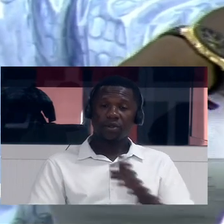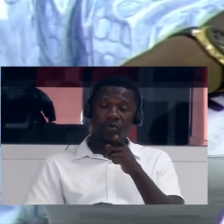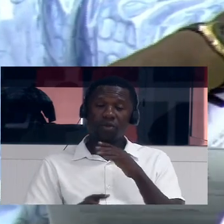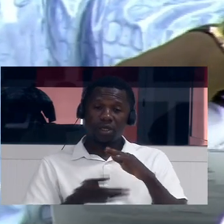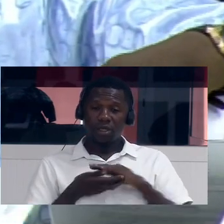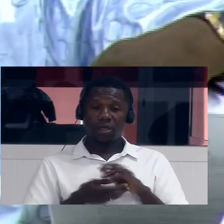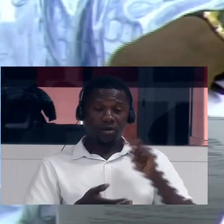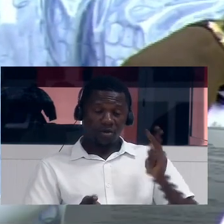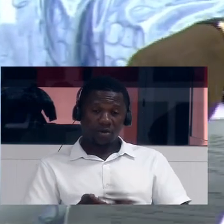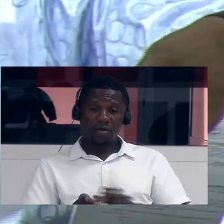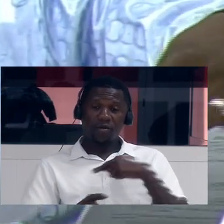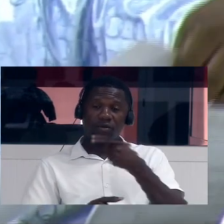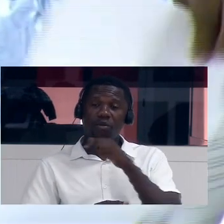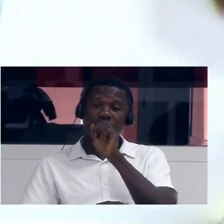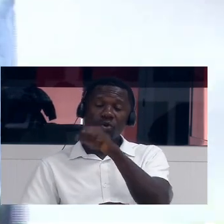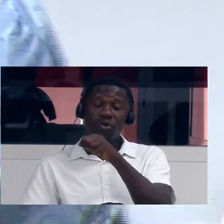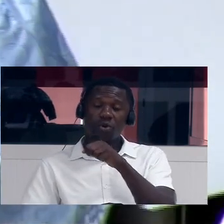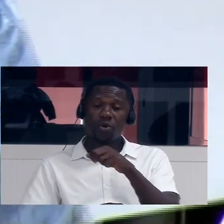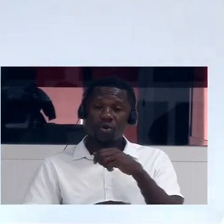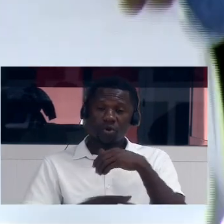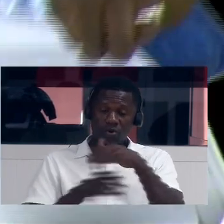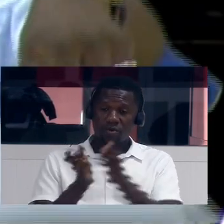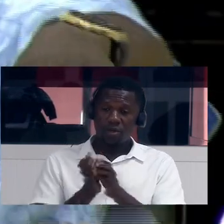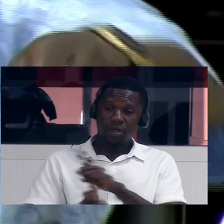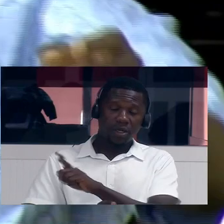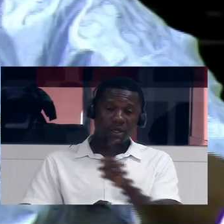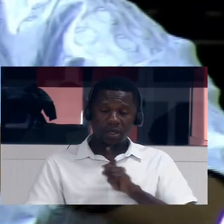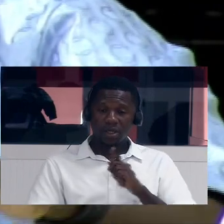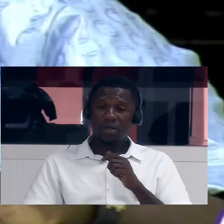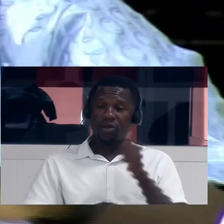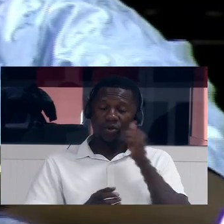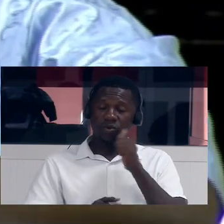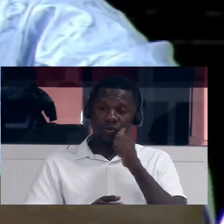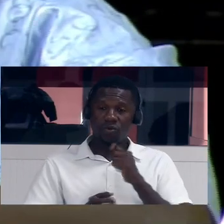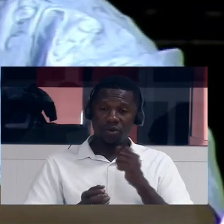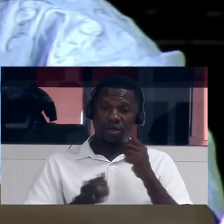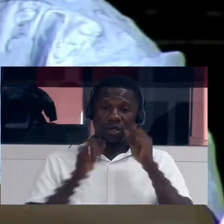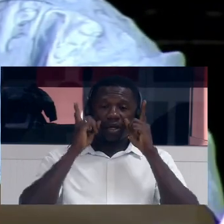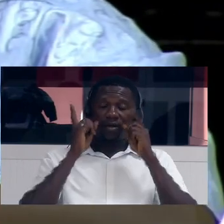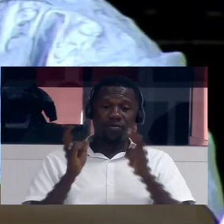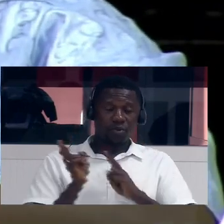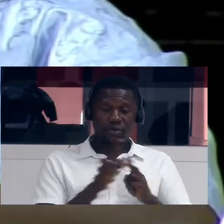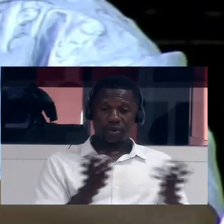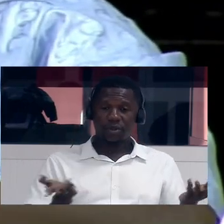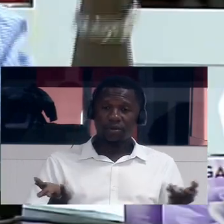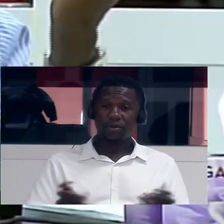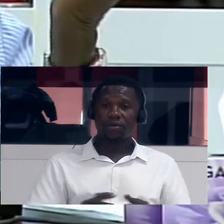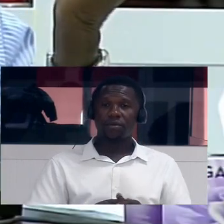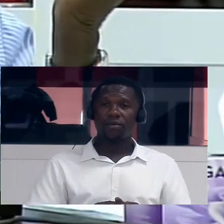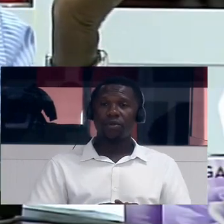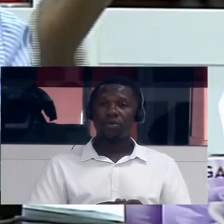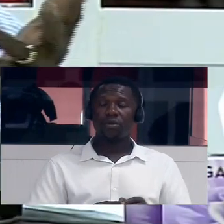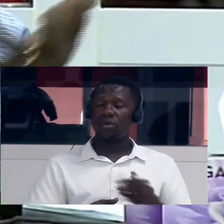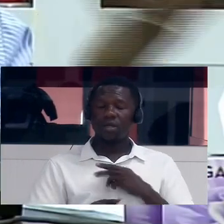forces that they used live ammunition? Well, that was, I didn't need to have confirmation from my forces. It was all over the